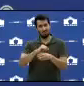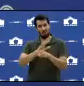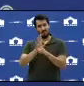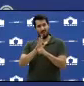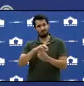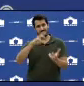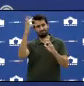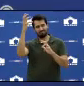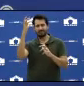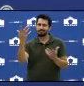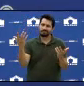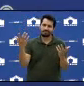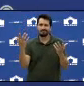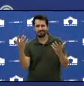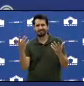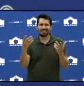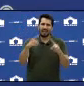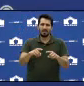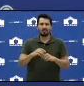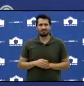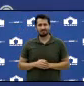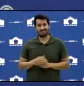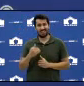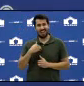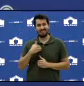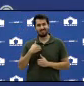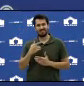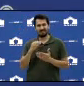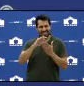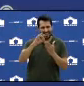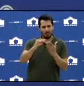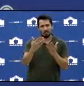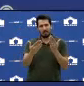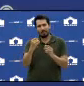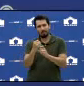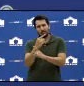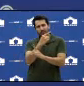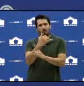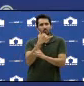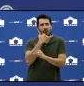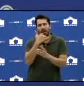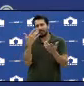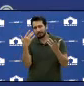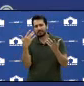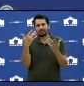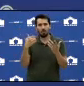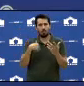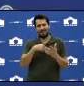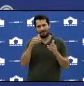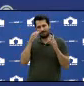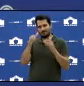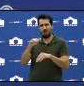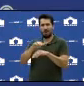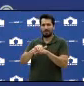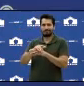So for better or worse, in all likelihood, there's an undercount, but we have no way to establish that. The numbers that we have to work with